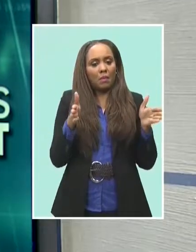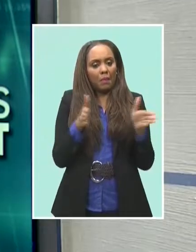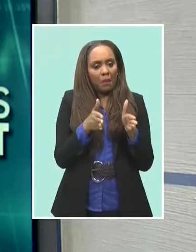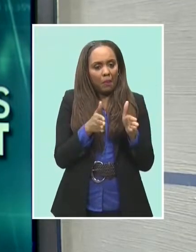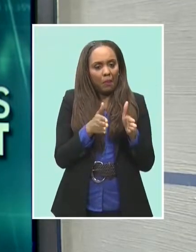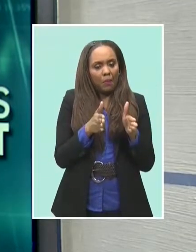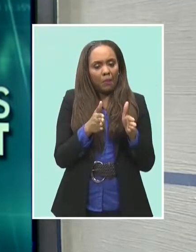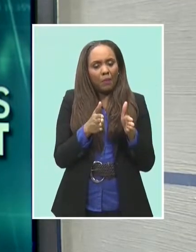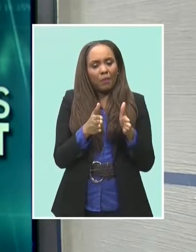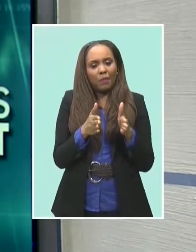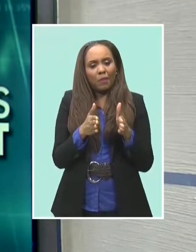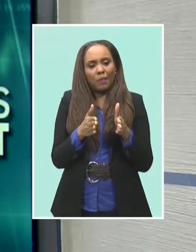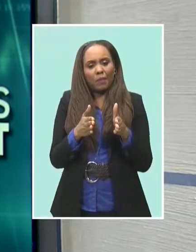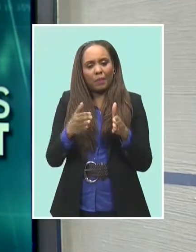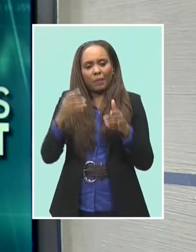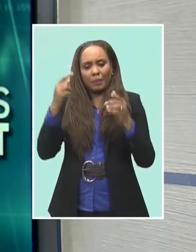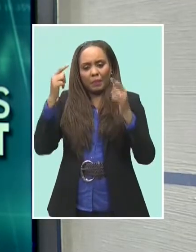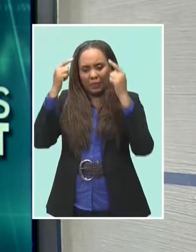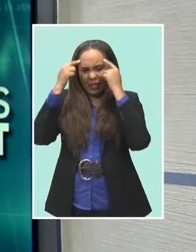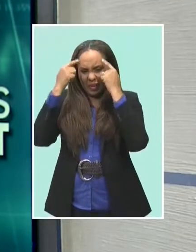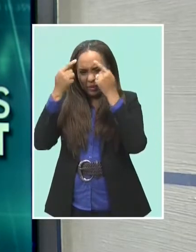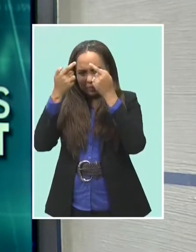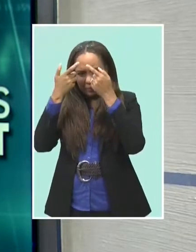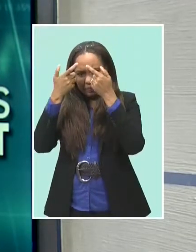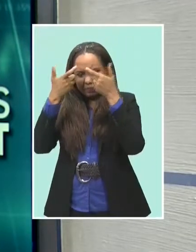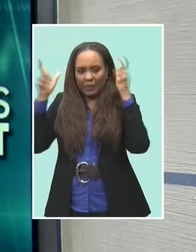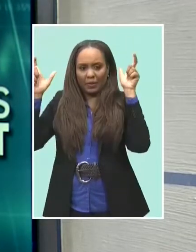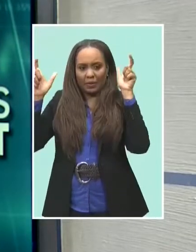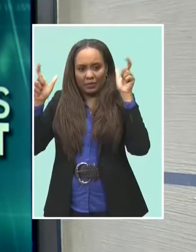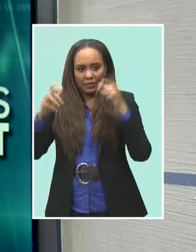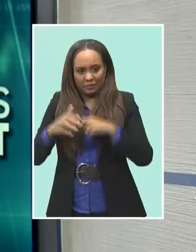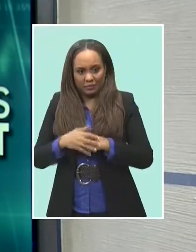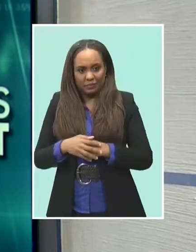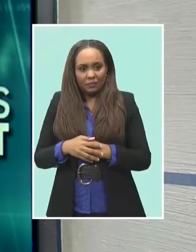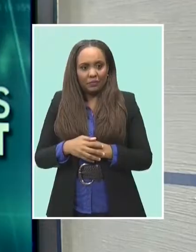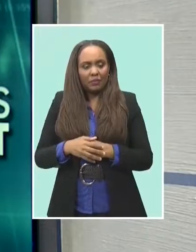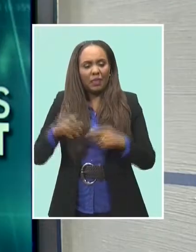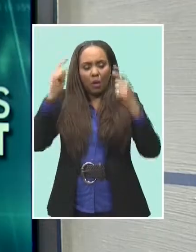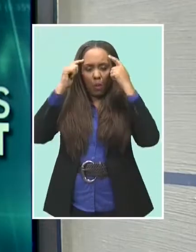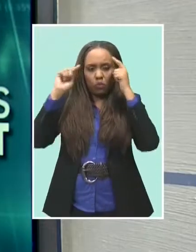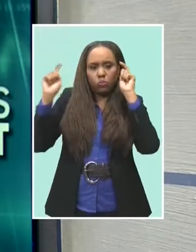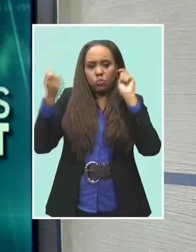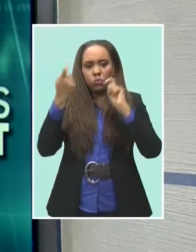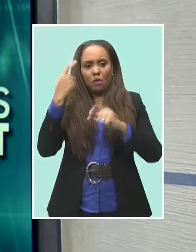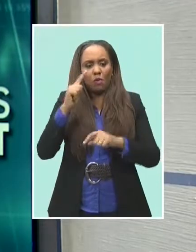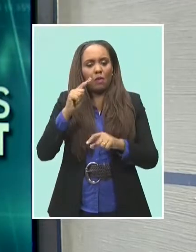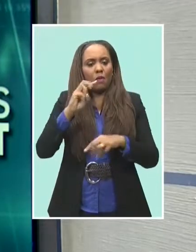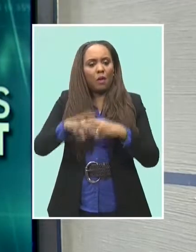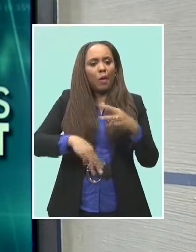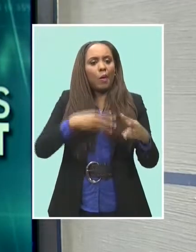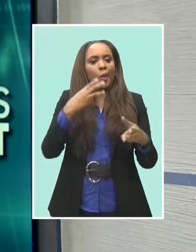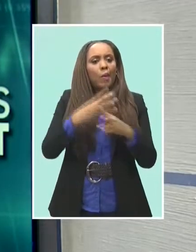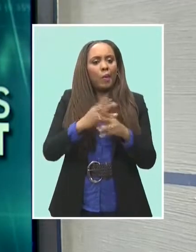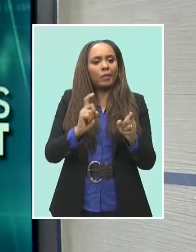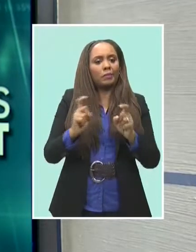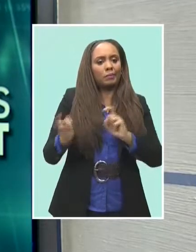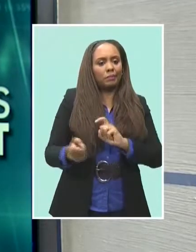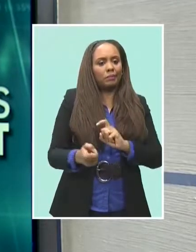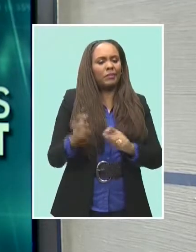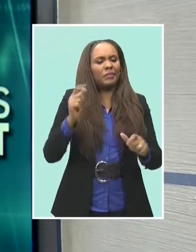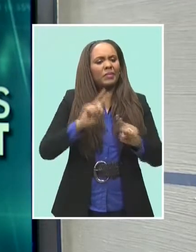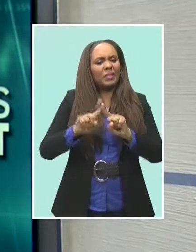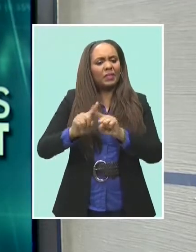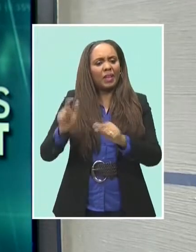small size, big thinking, changing the mindset for global engagement. The week of activities will include a State of the